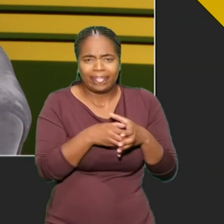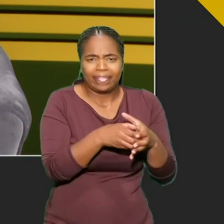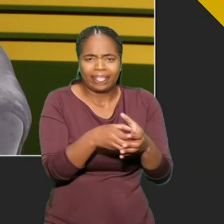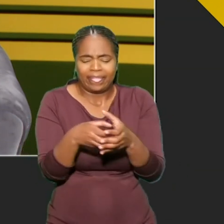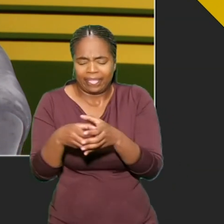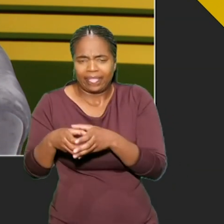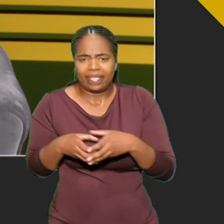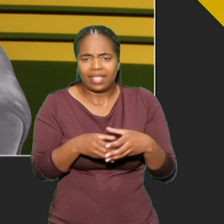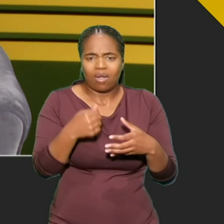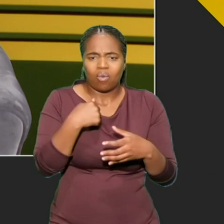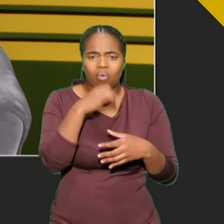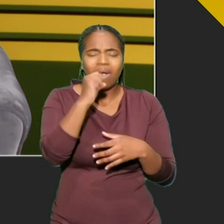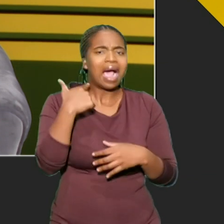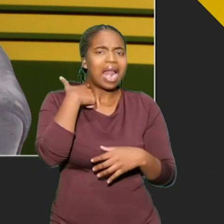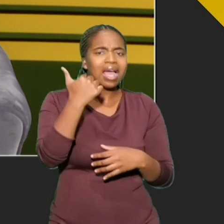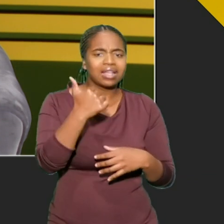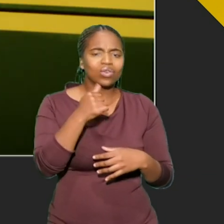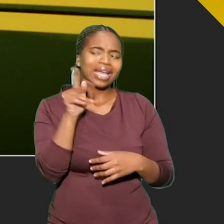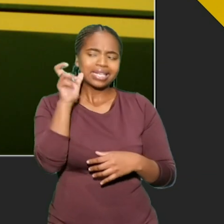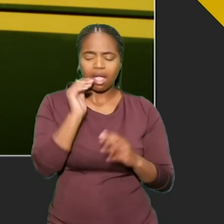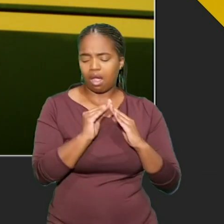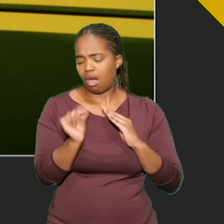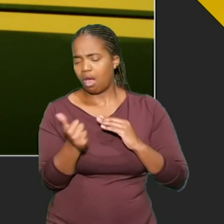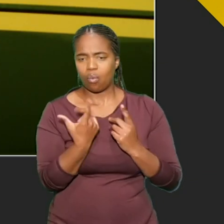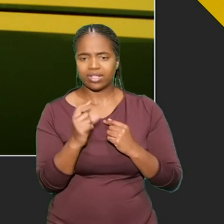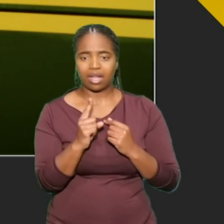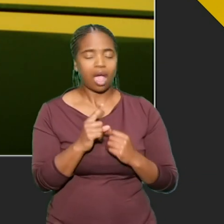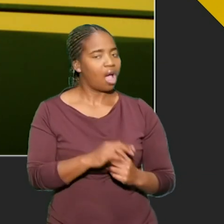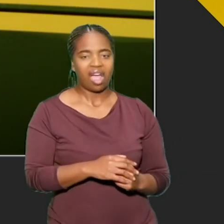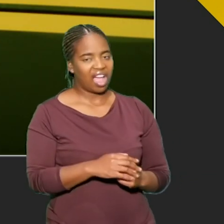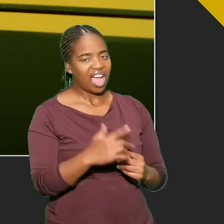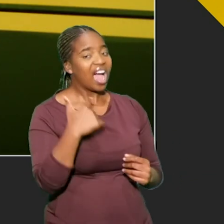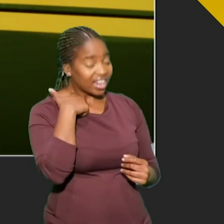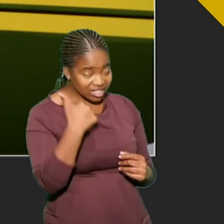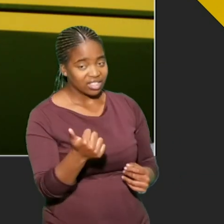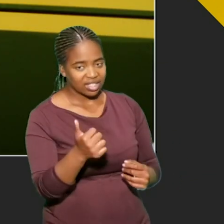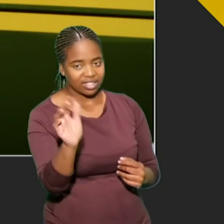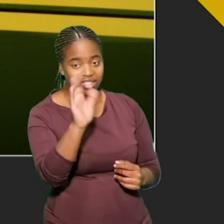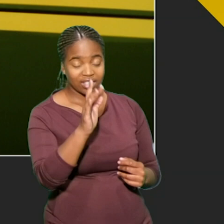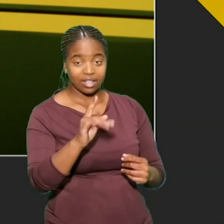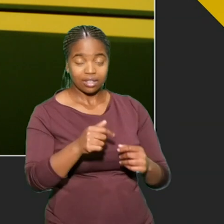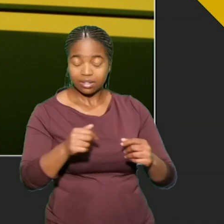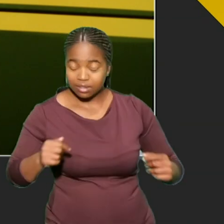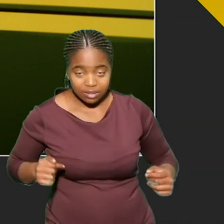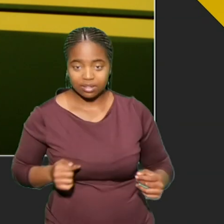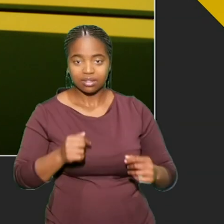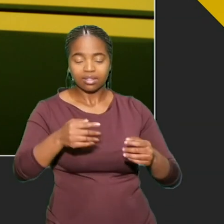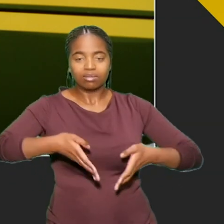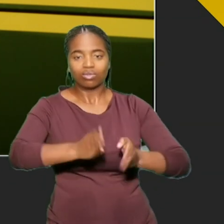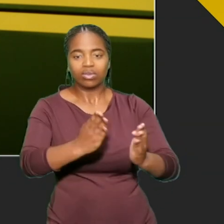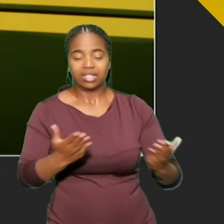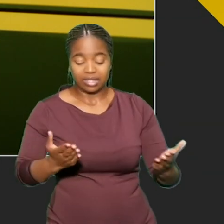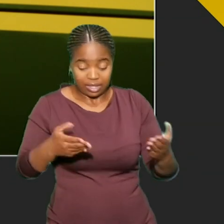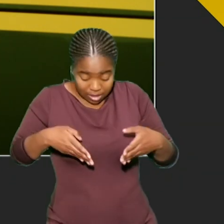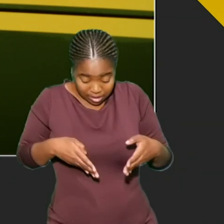other. Kuri, you can literally hear what the next door neighbor is doing. If I was with Alex, I would have been lute. uphuma nje from a dining room so semgaqweni